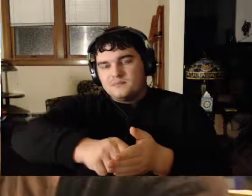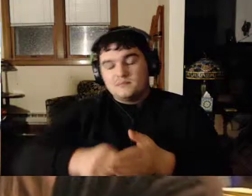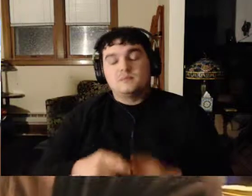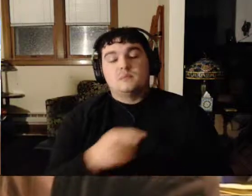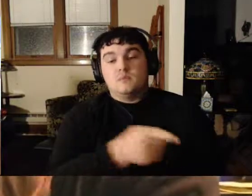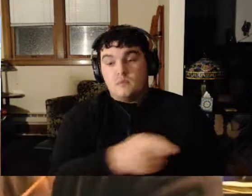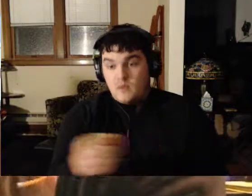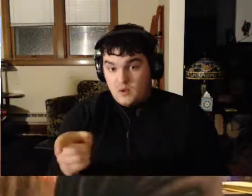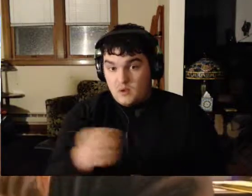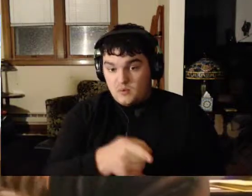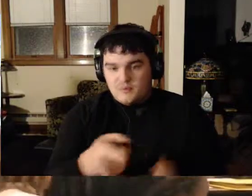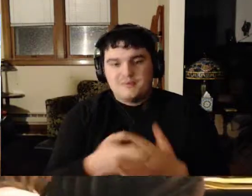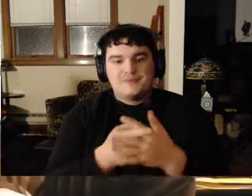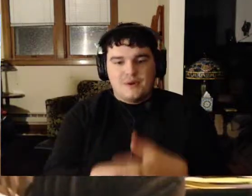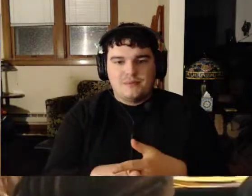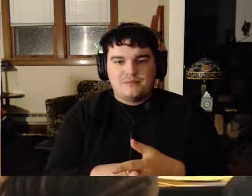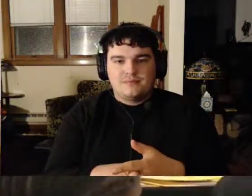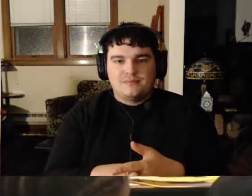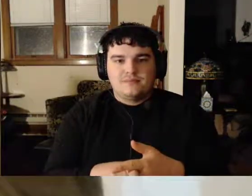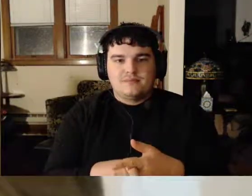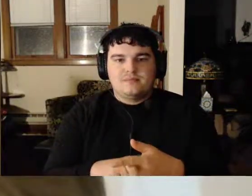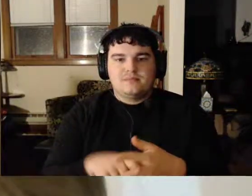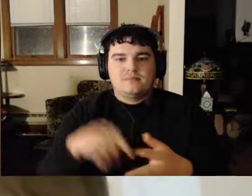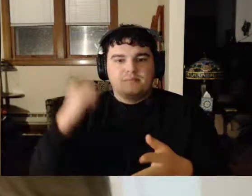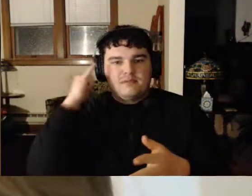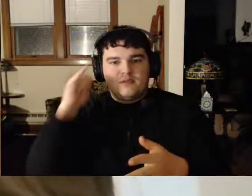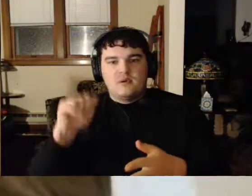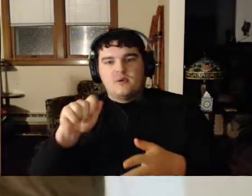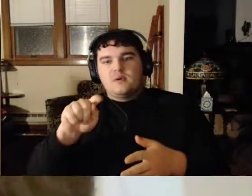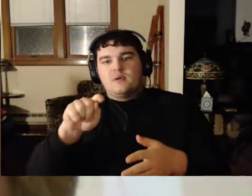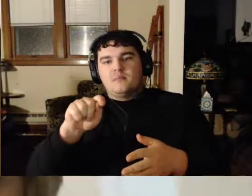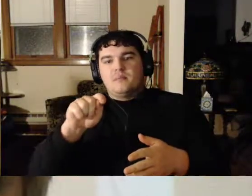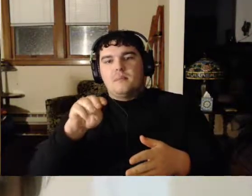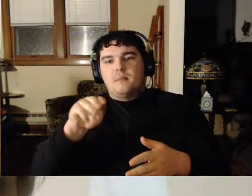You can get started. If you're in Miss Tandy's group,